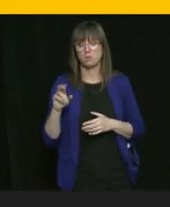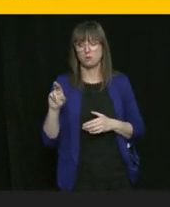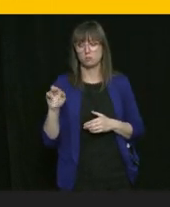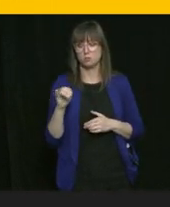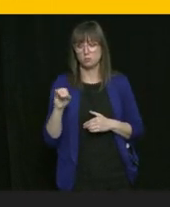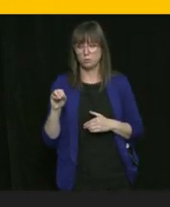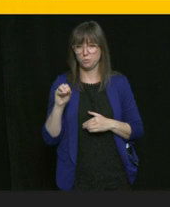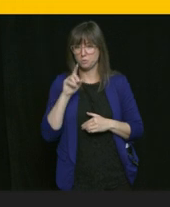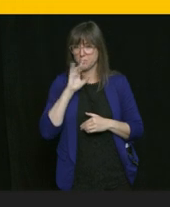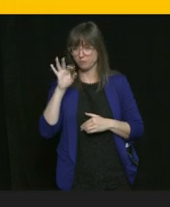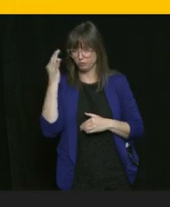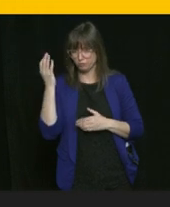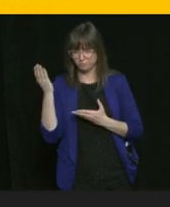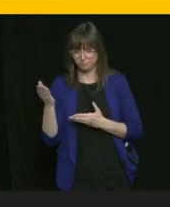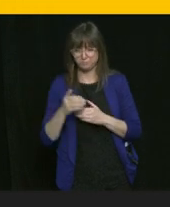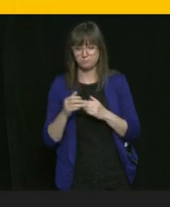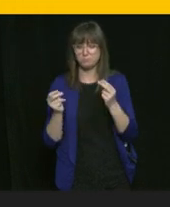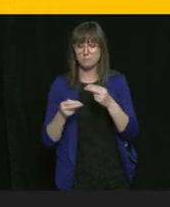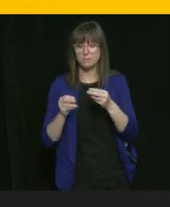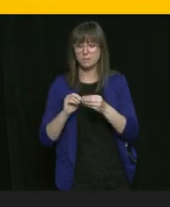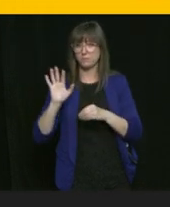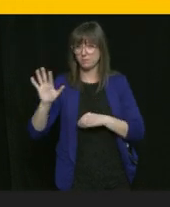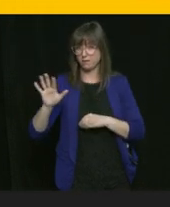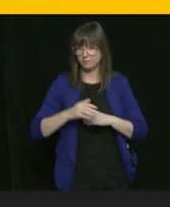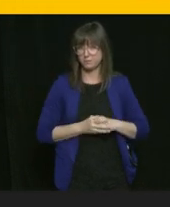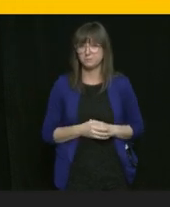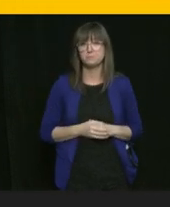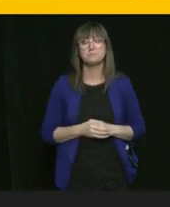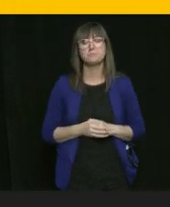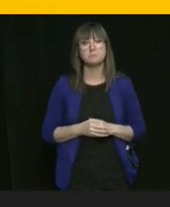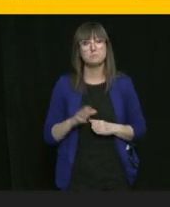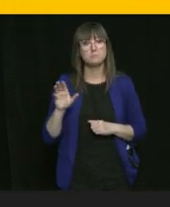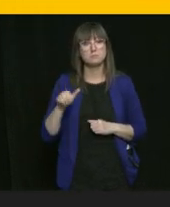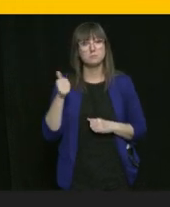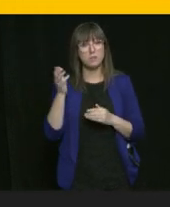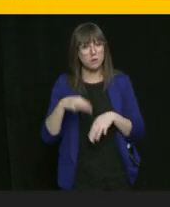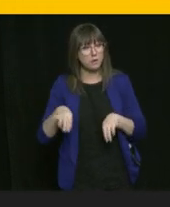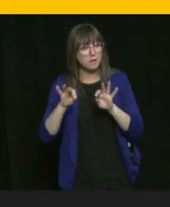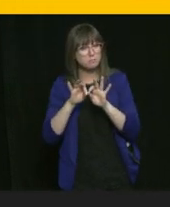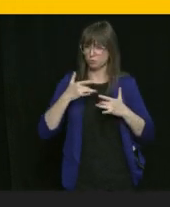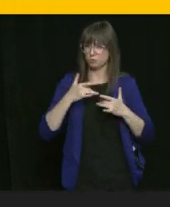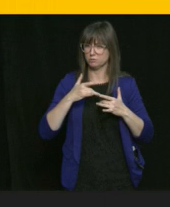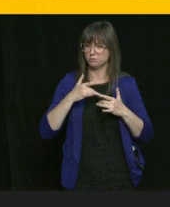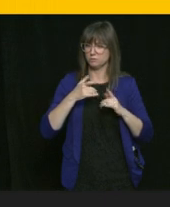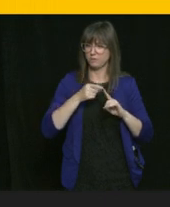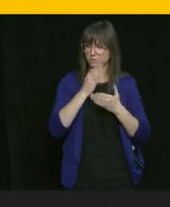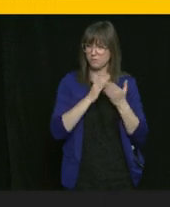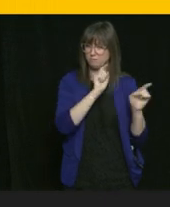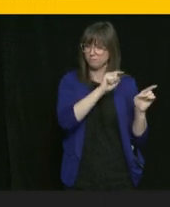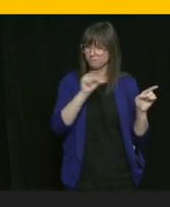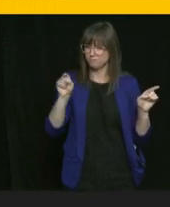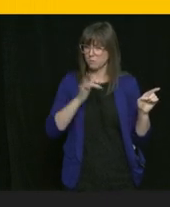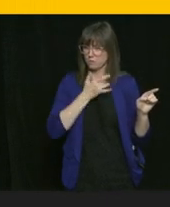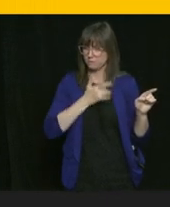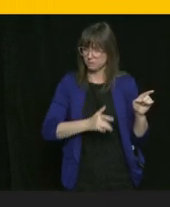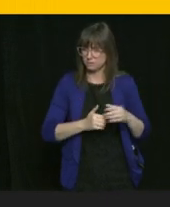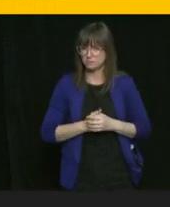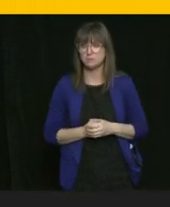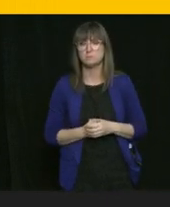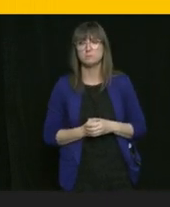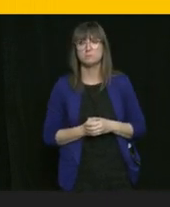Slide five. Another important indicator for Canadians relates to recently.